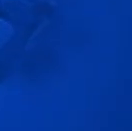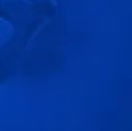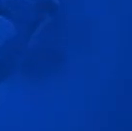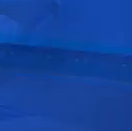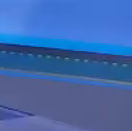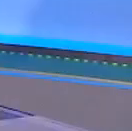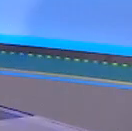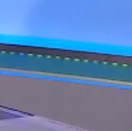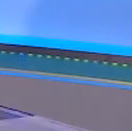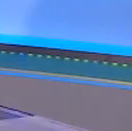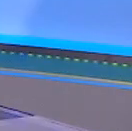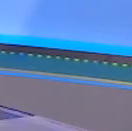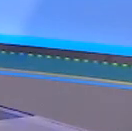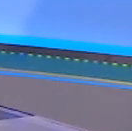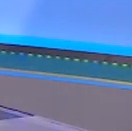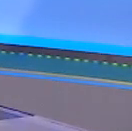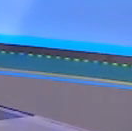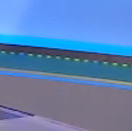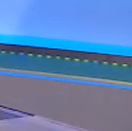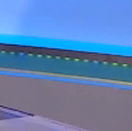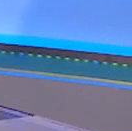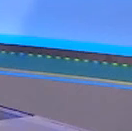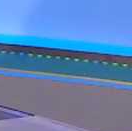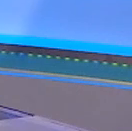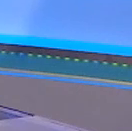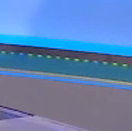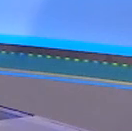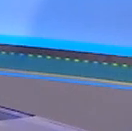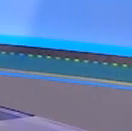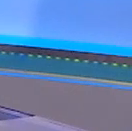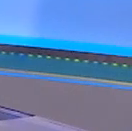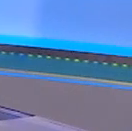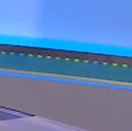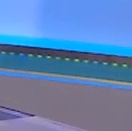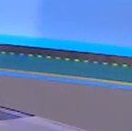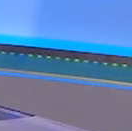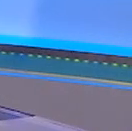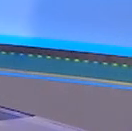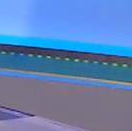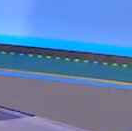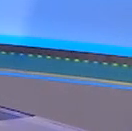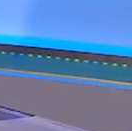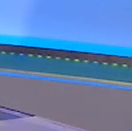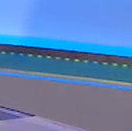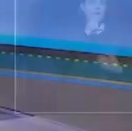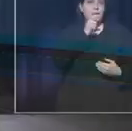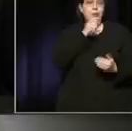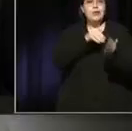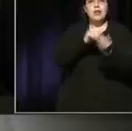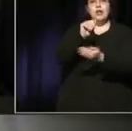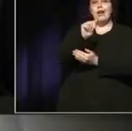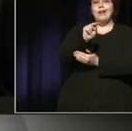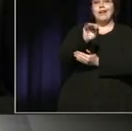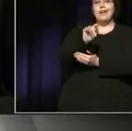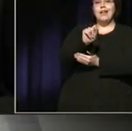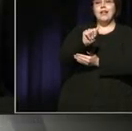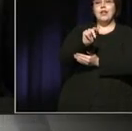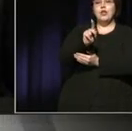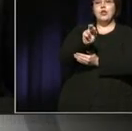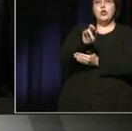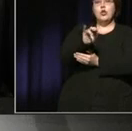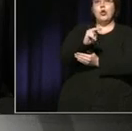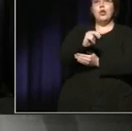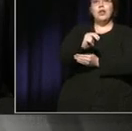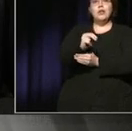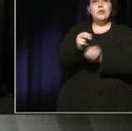All right, just about time now for the daily briefing on COVID-19 cases in our area. The first since last Wednesday. There were no briefings over the Thanksgiving